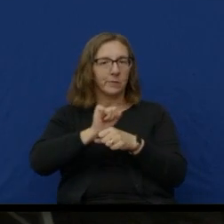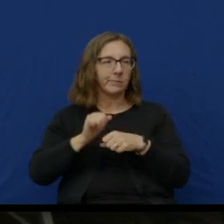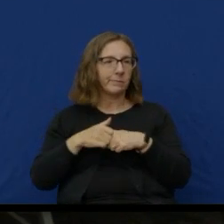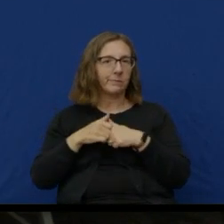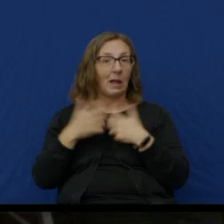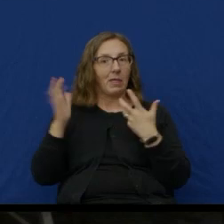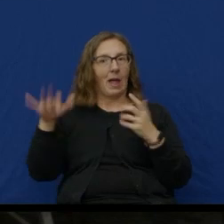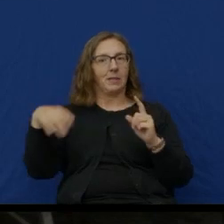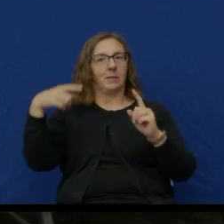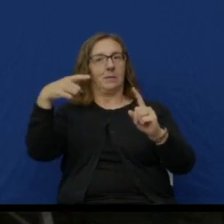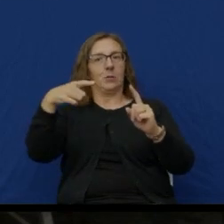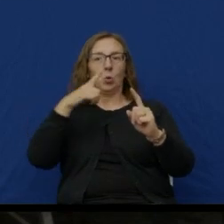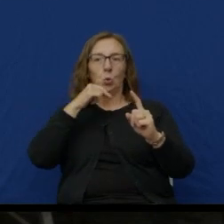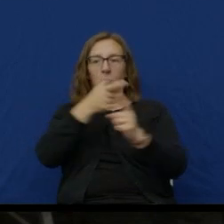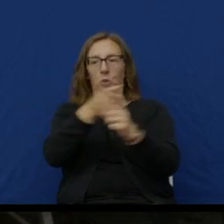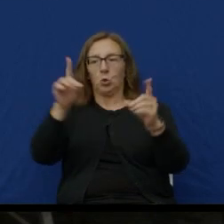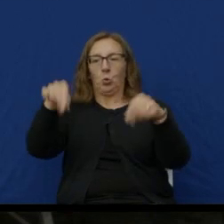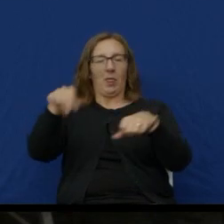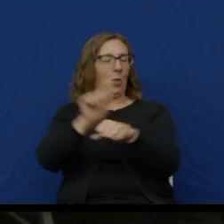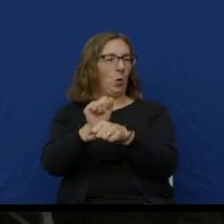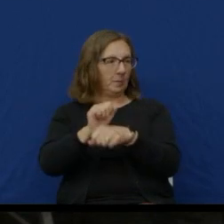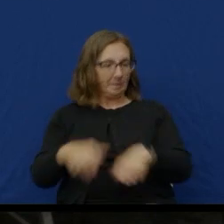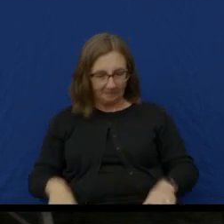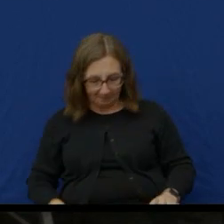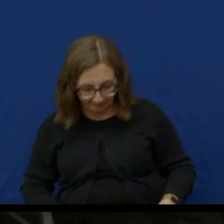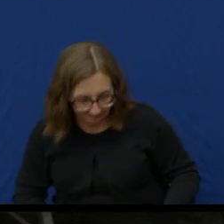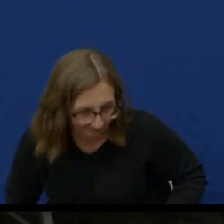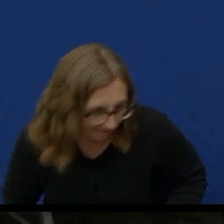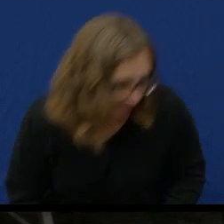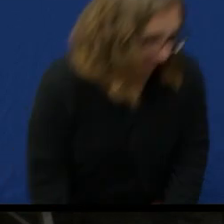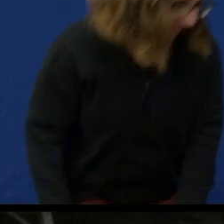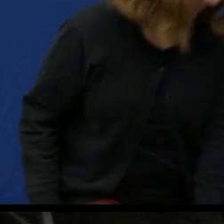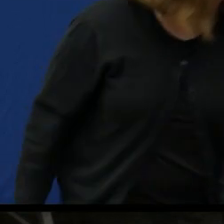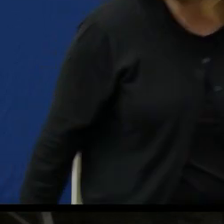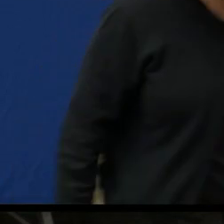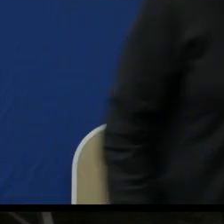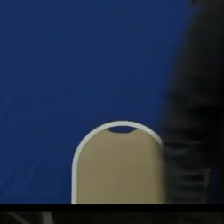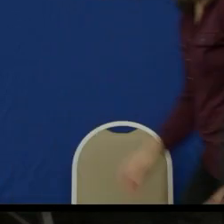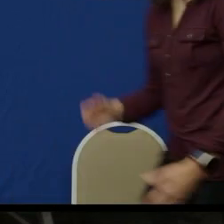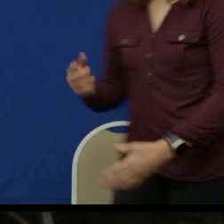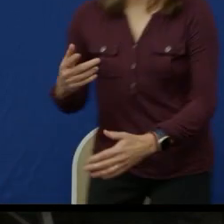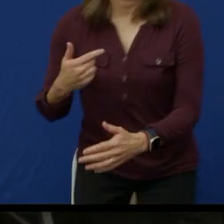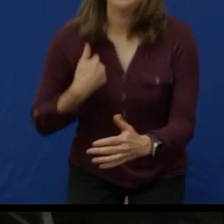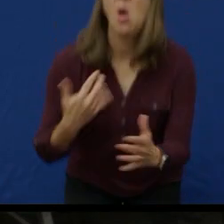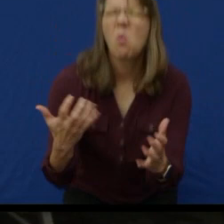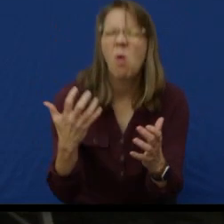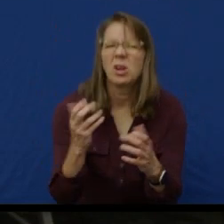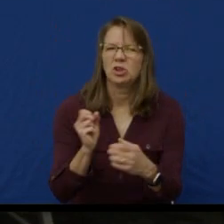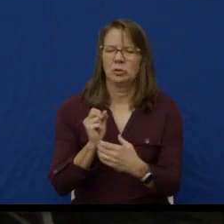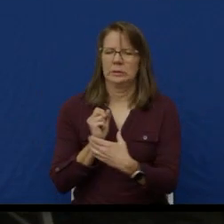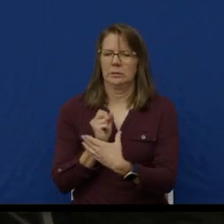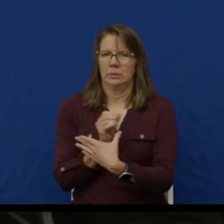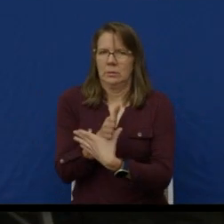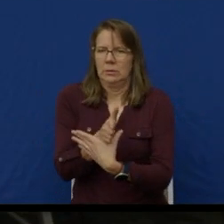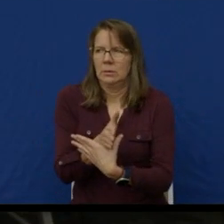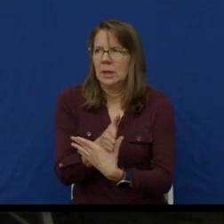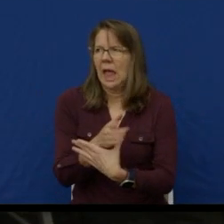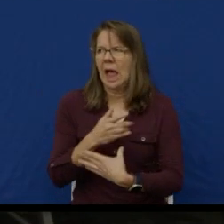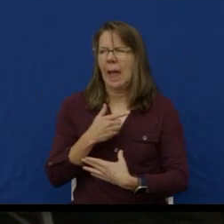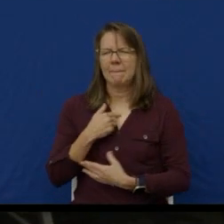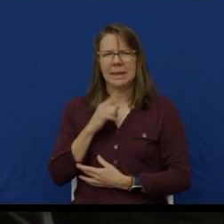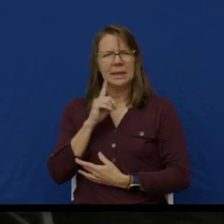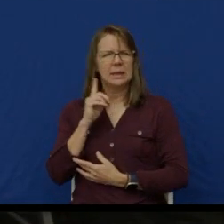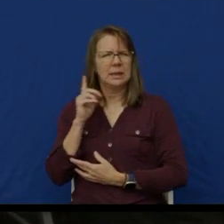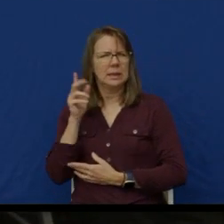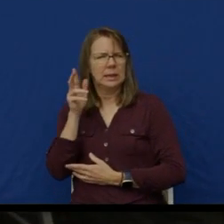because that's who's leading this work. So let me just interject here. I'm hearing a little something in